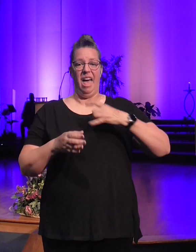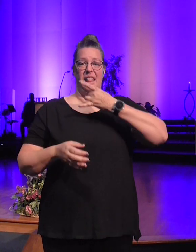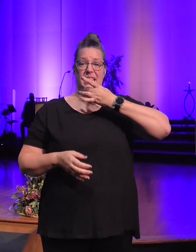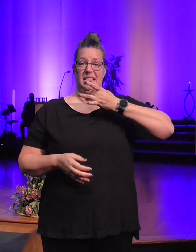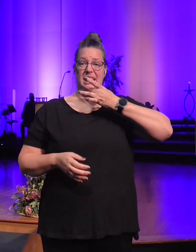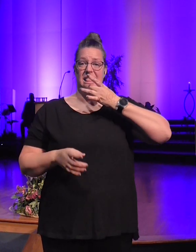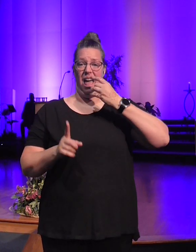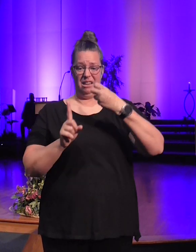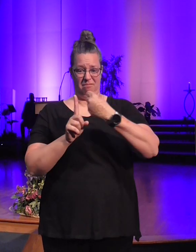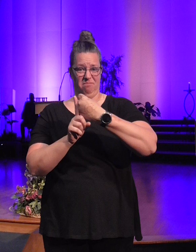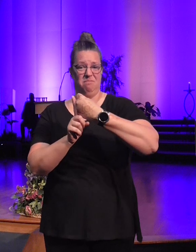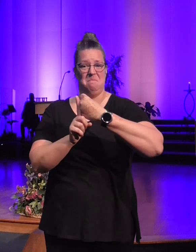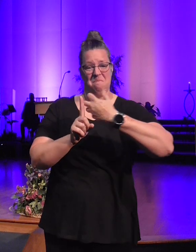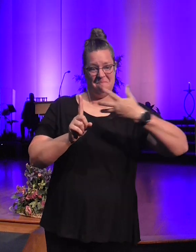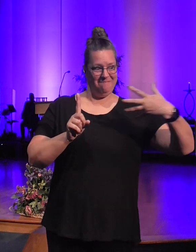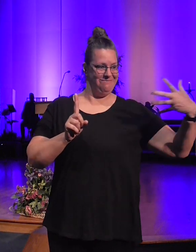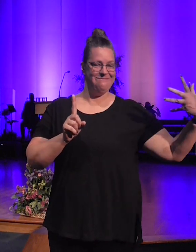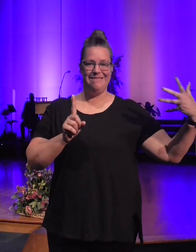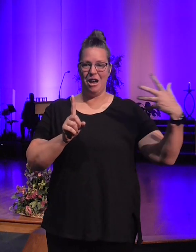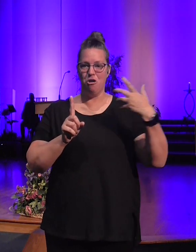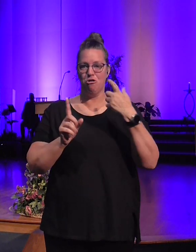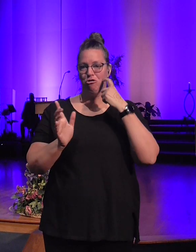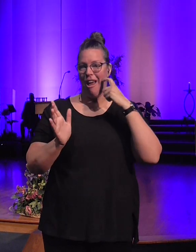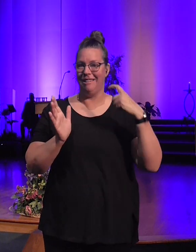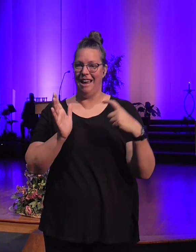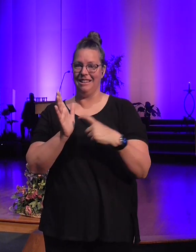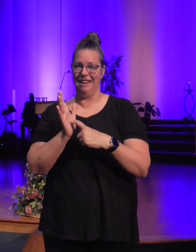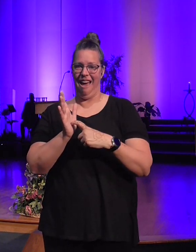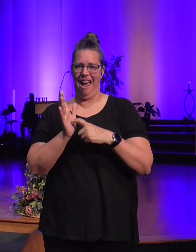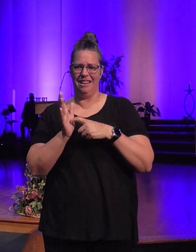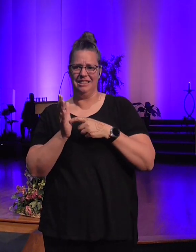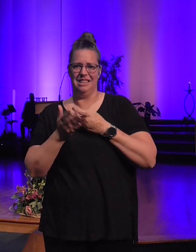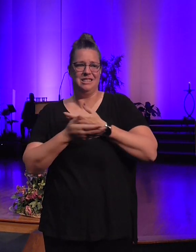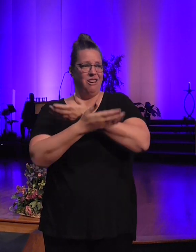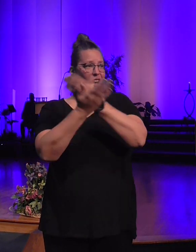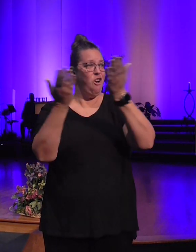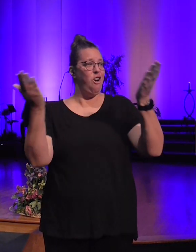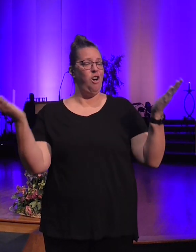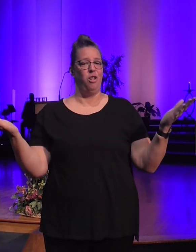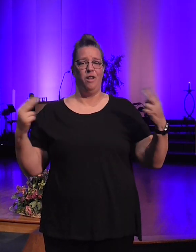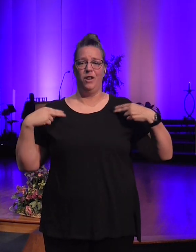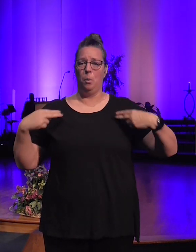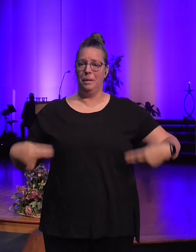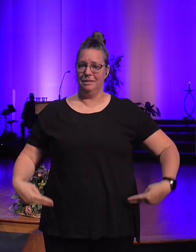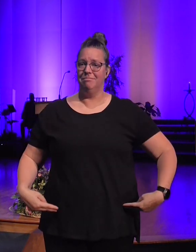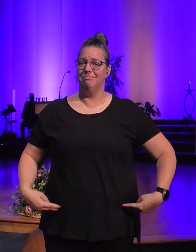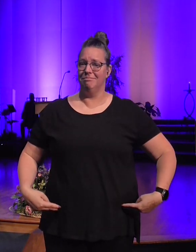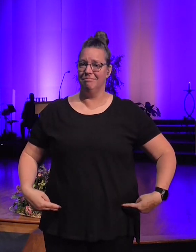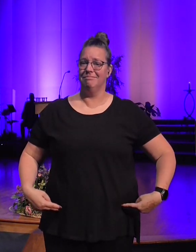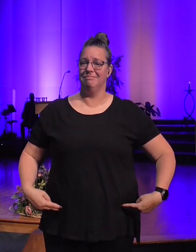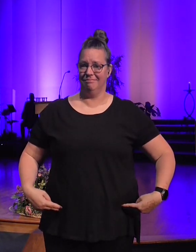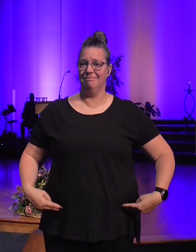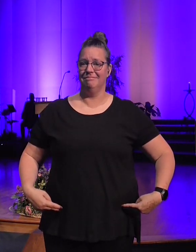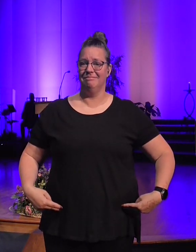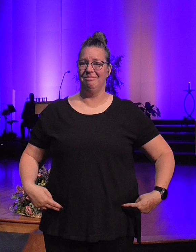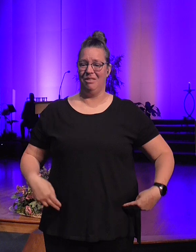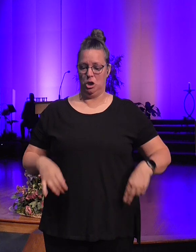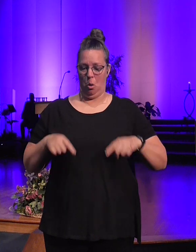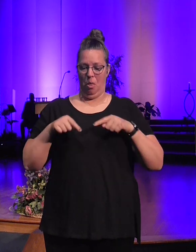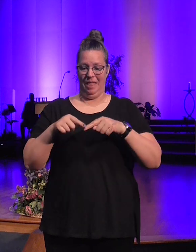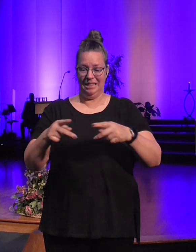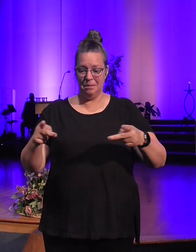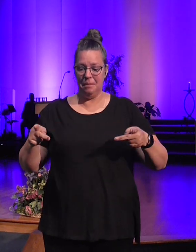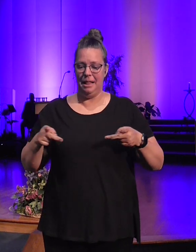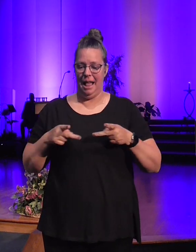light recognizes the wholeness of all humanity. And so it is from this space